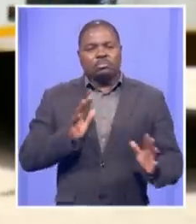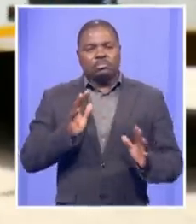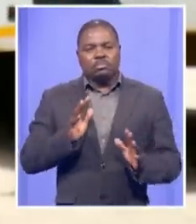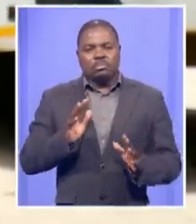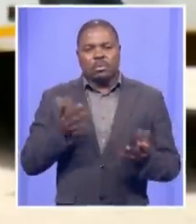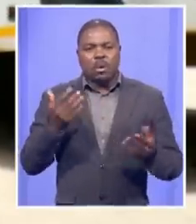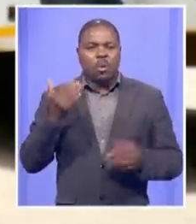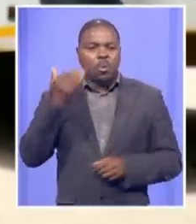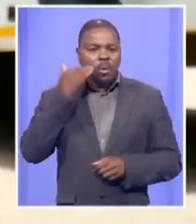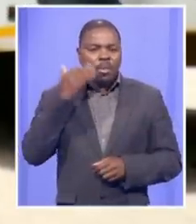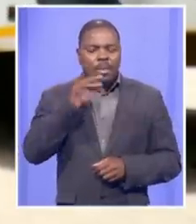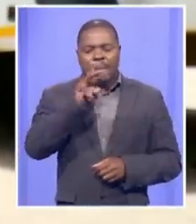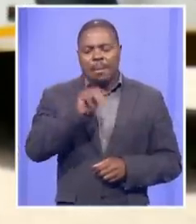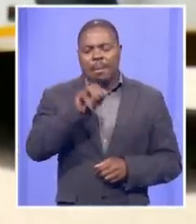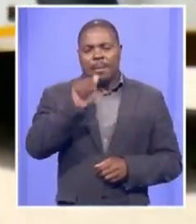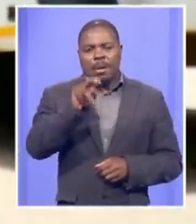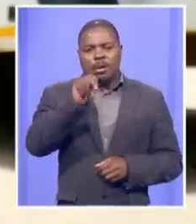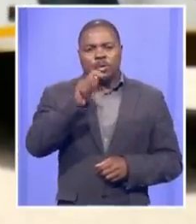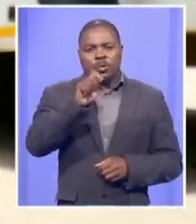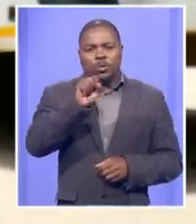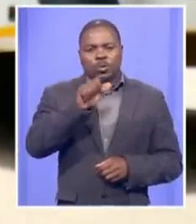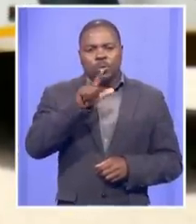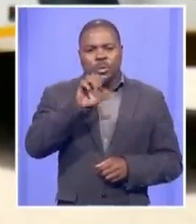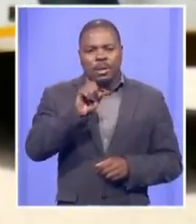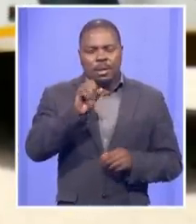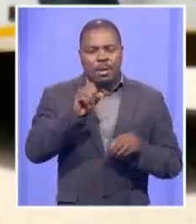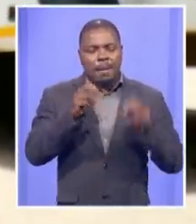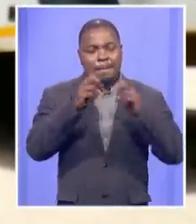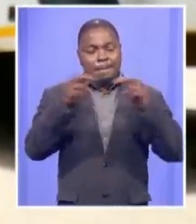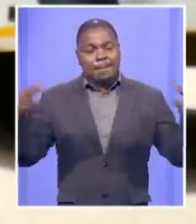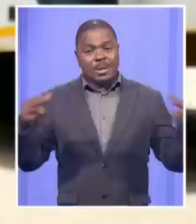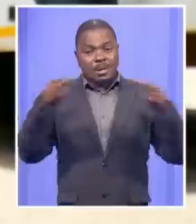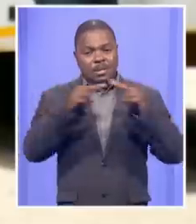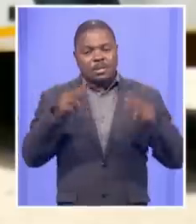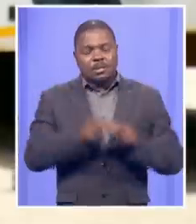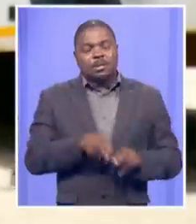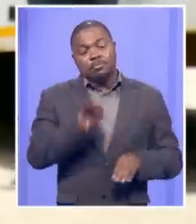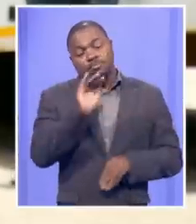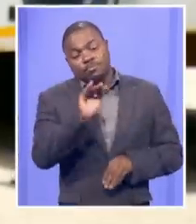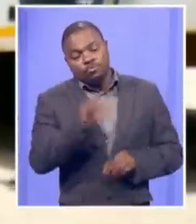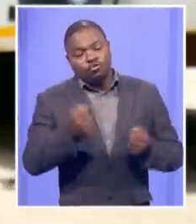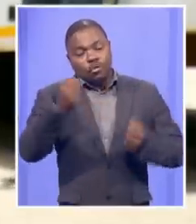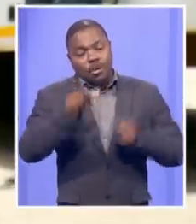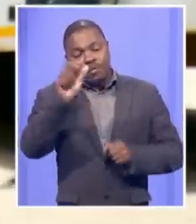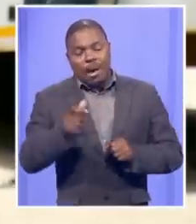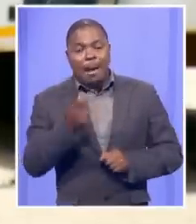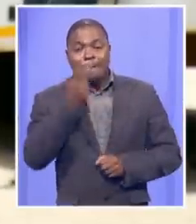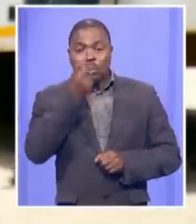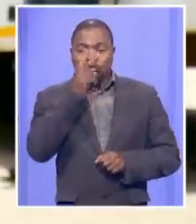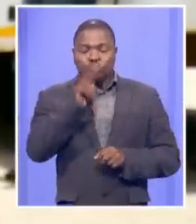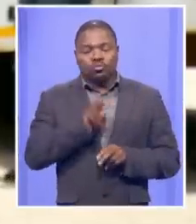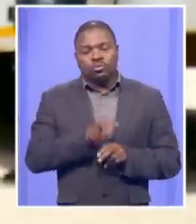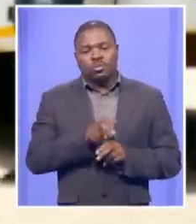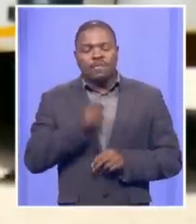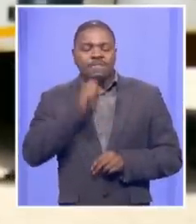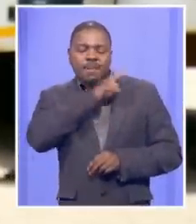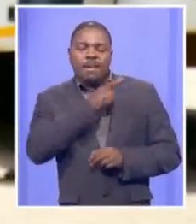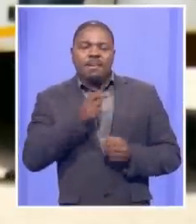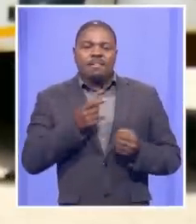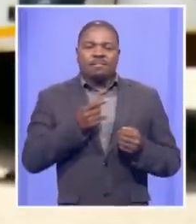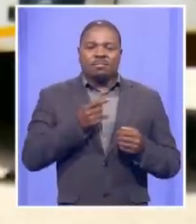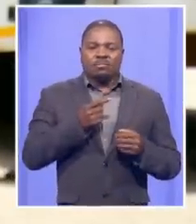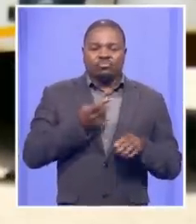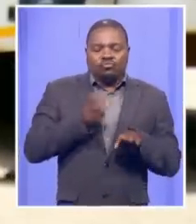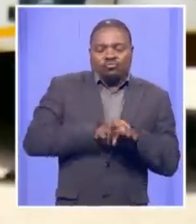they got to that Mantsole way bridge, the bus driver being asked to stop by these two false passengers. I suppose these